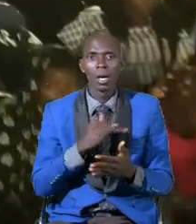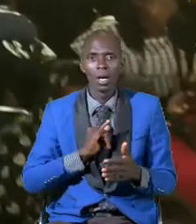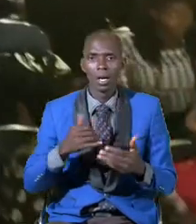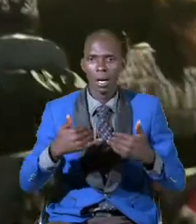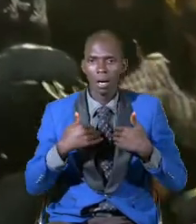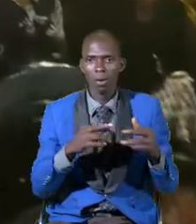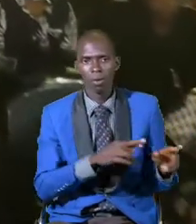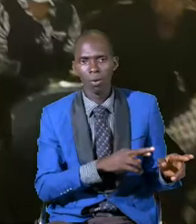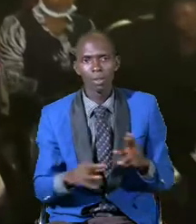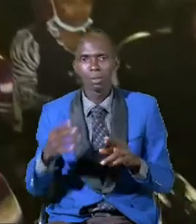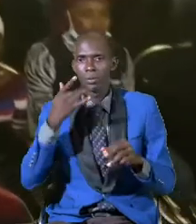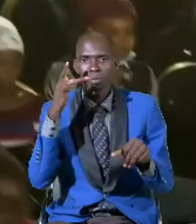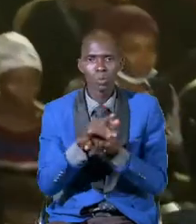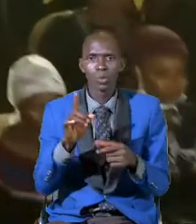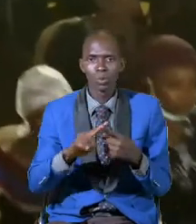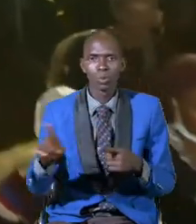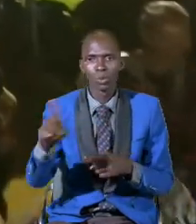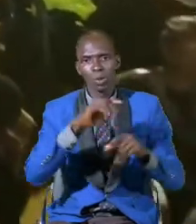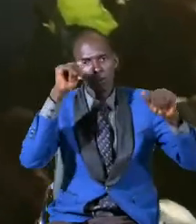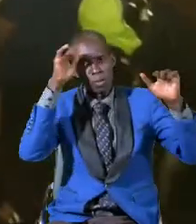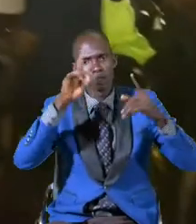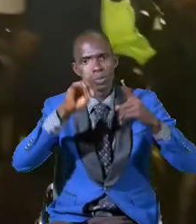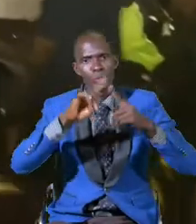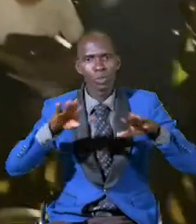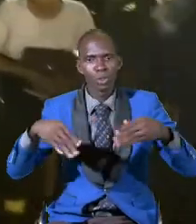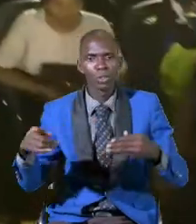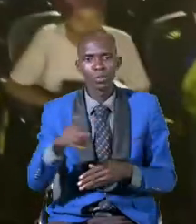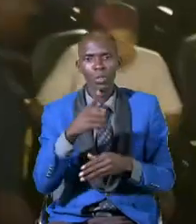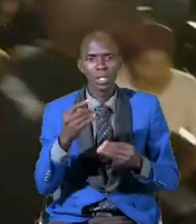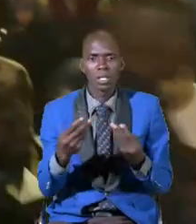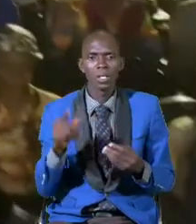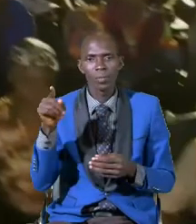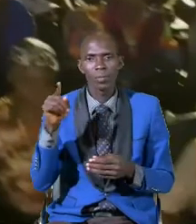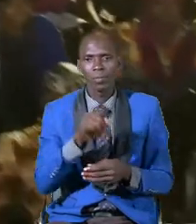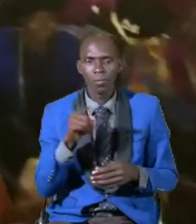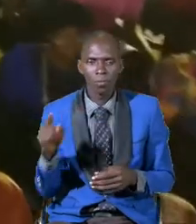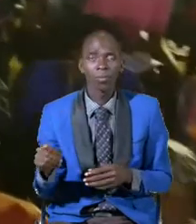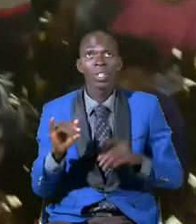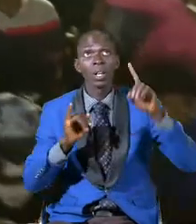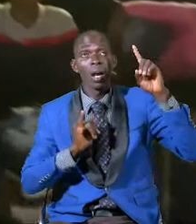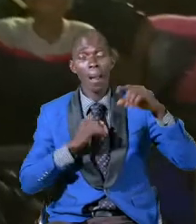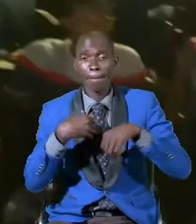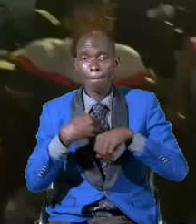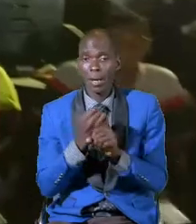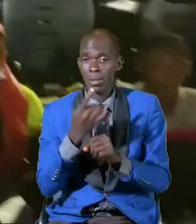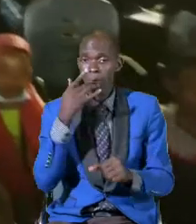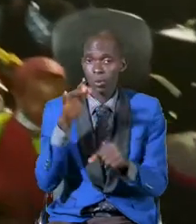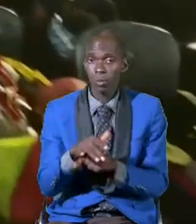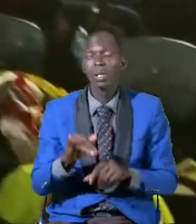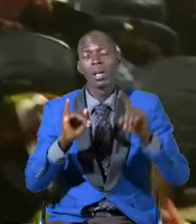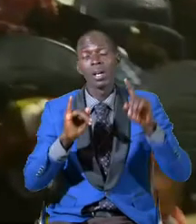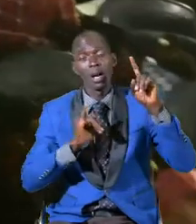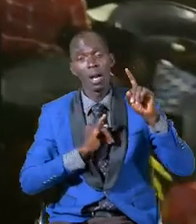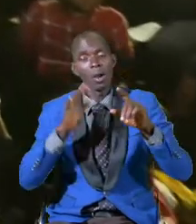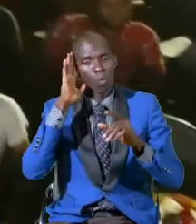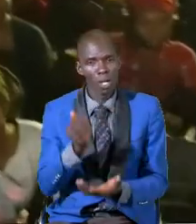your fathers to give you the land. Therefore, I'm the one that made the promise. I'm the one that will see you